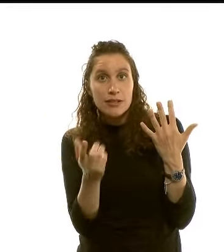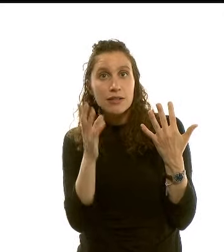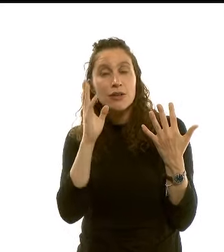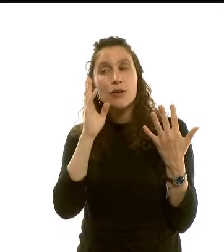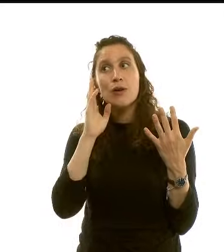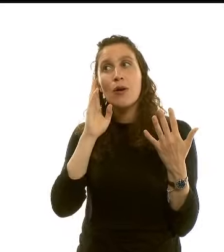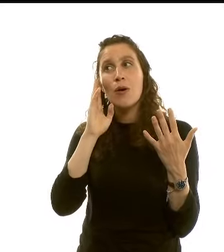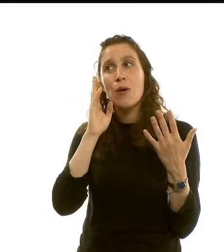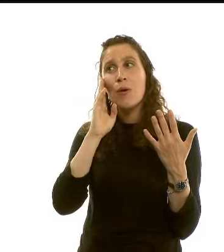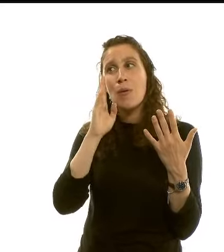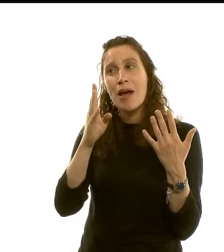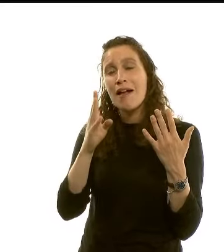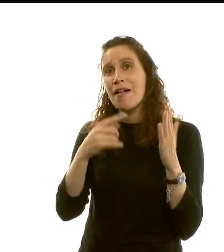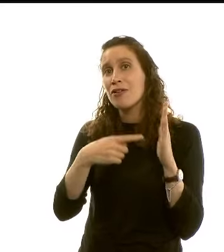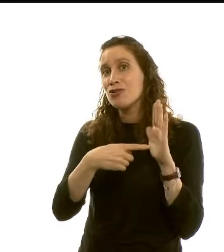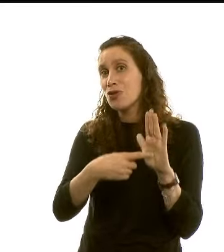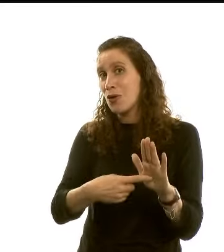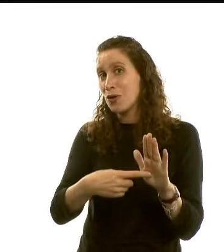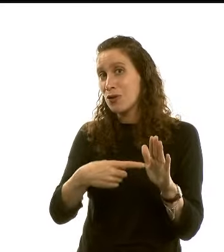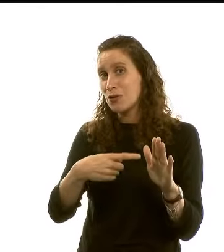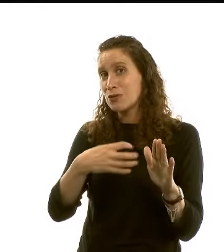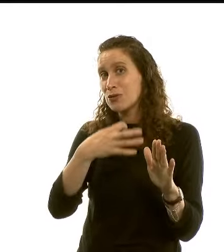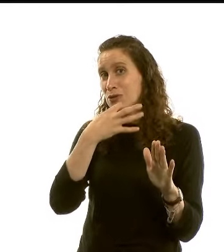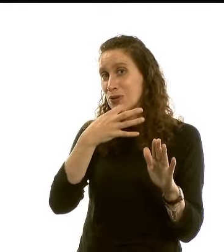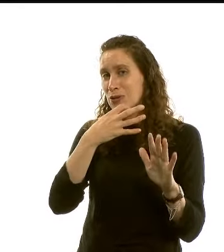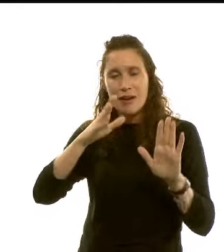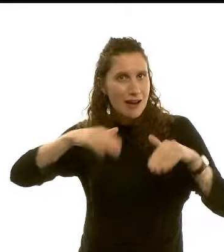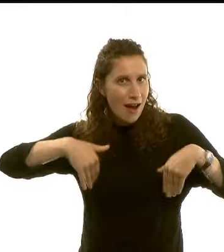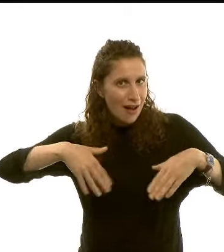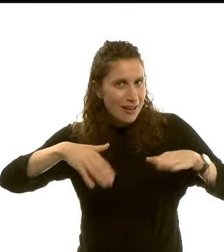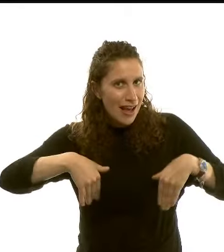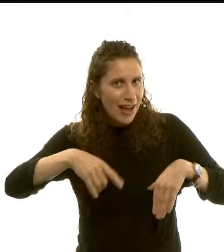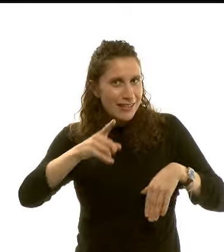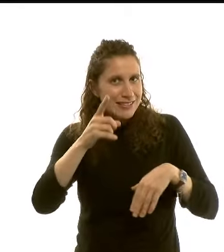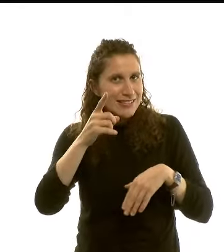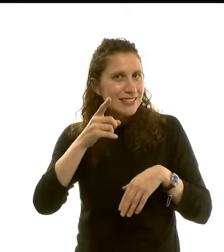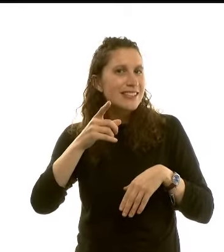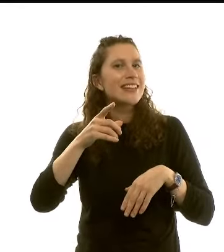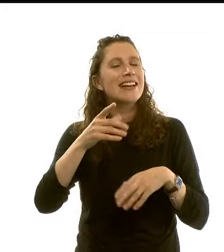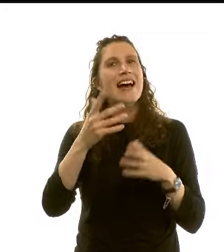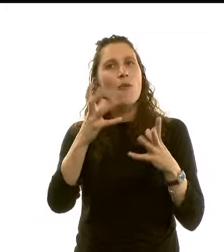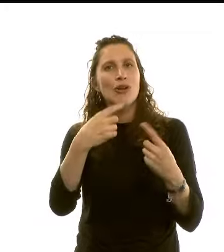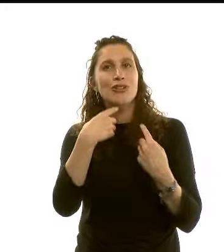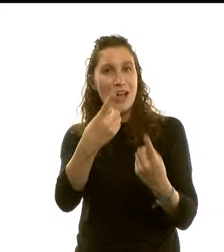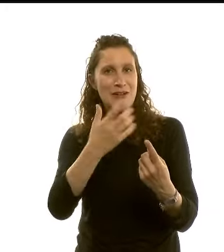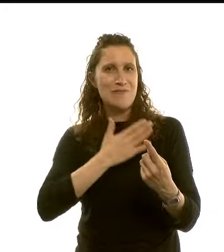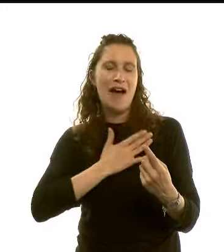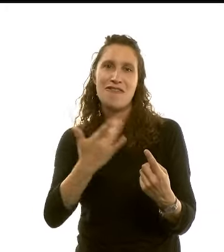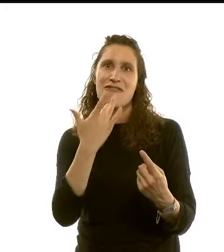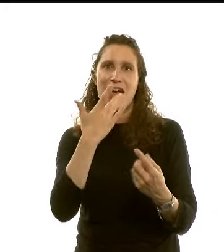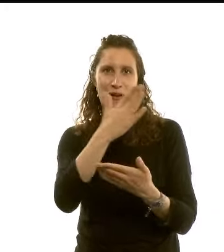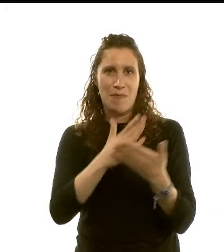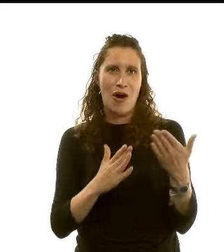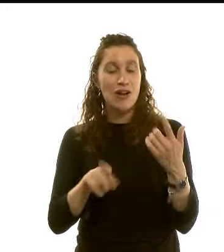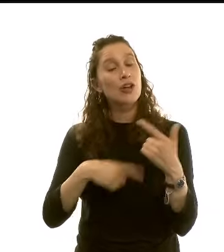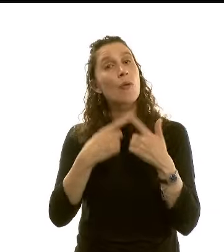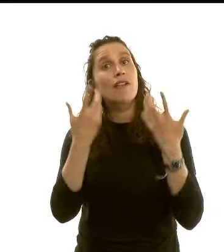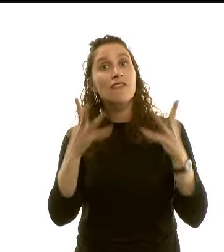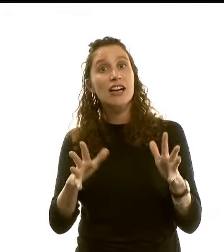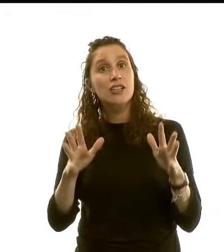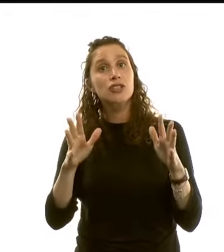you a bit more in just a couple of moments. Yeah, but not quite yet. Okay. 'Cause I want to tell you about my favorite part. So once we've figured